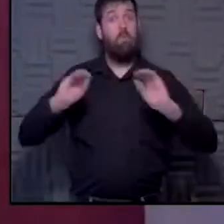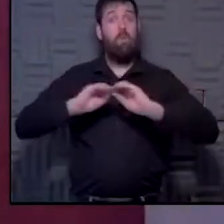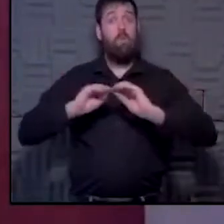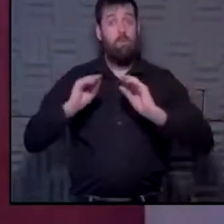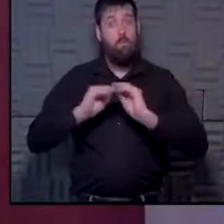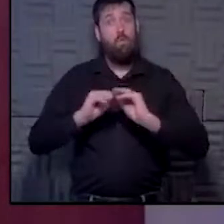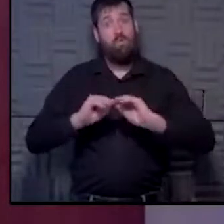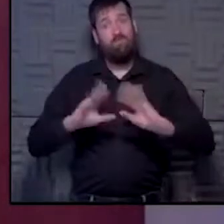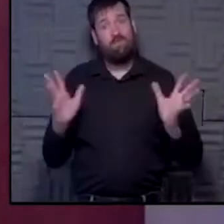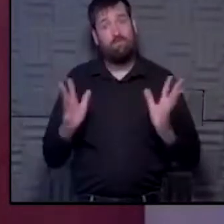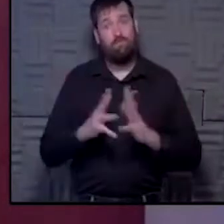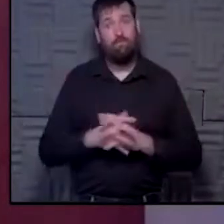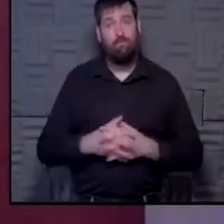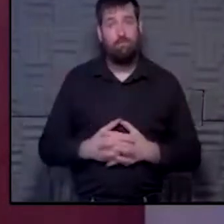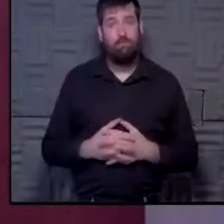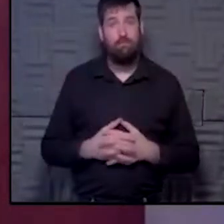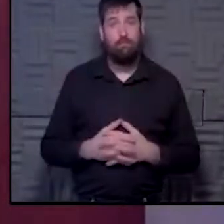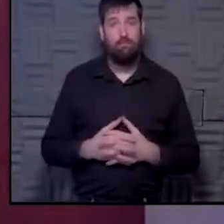visible, and